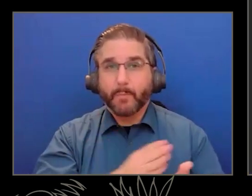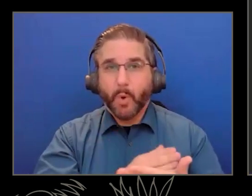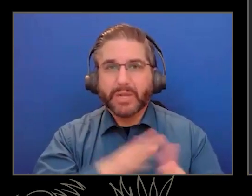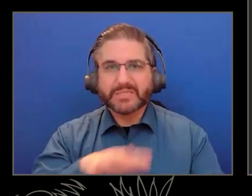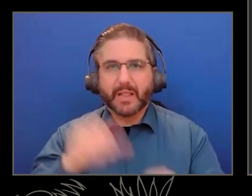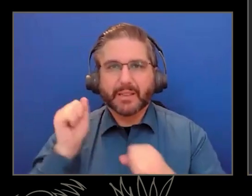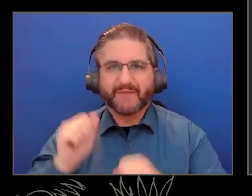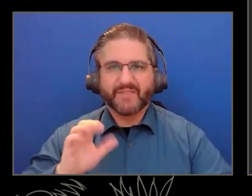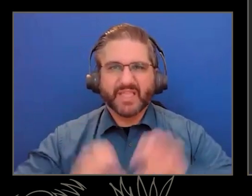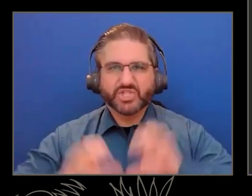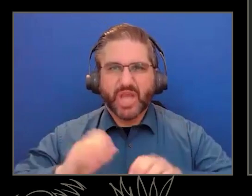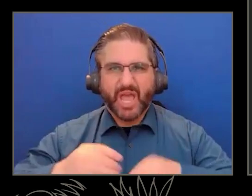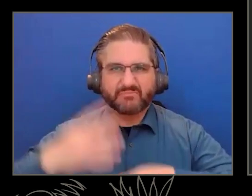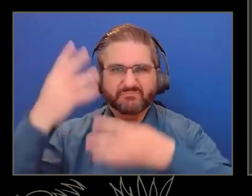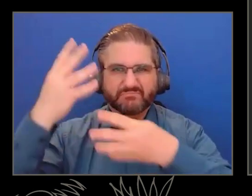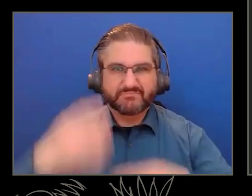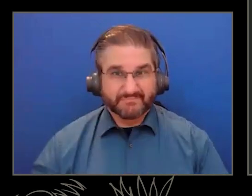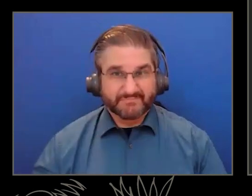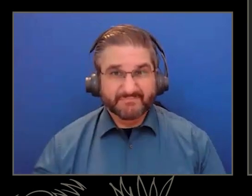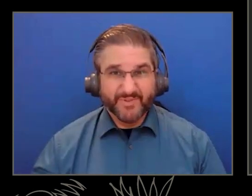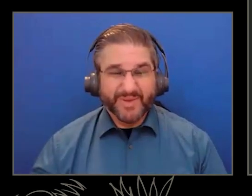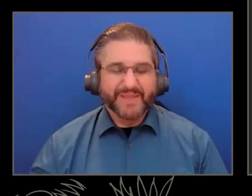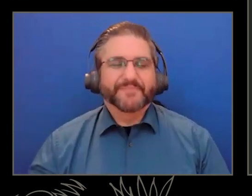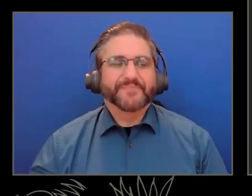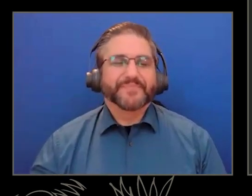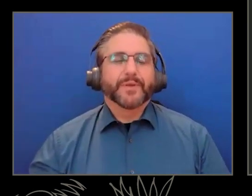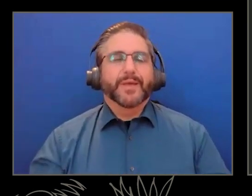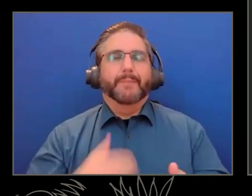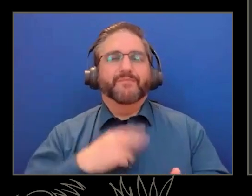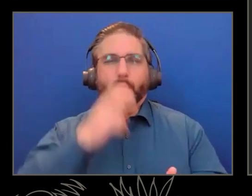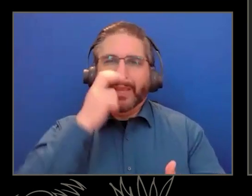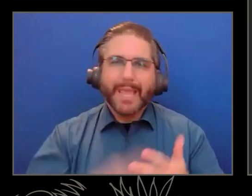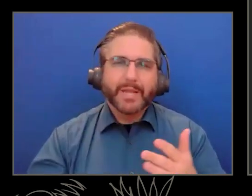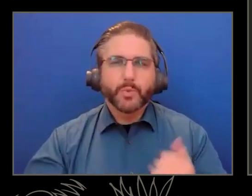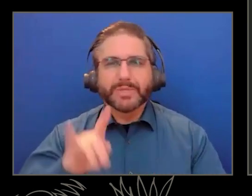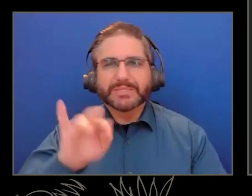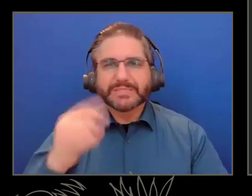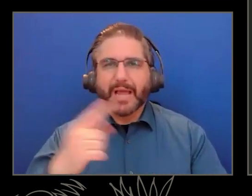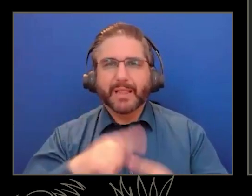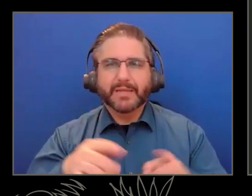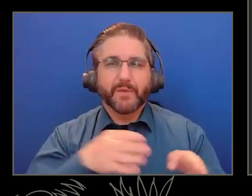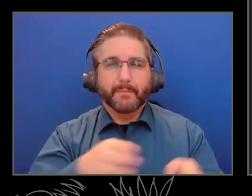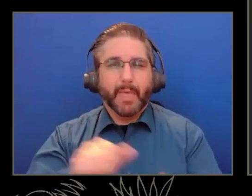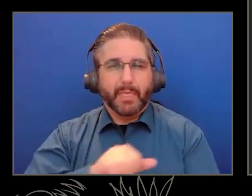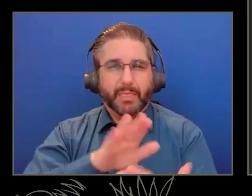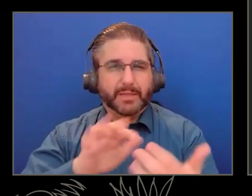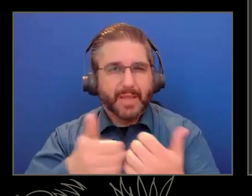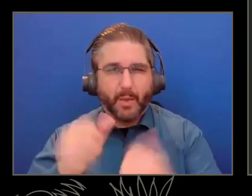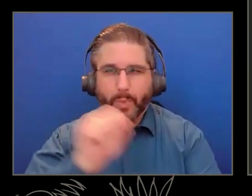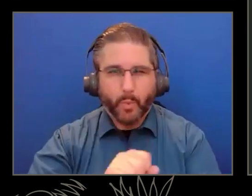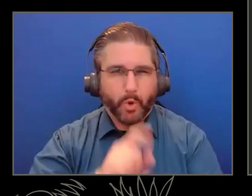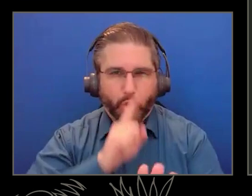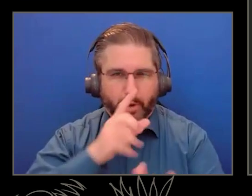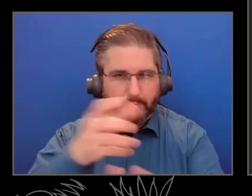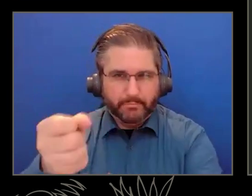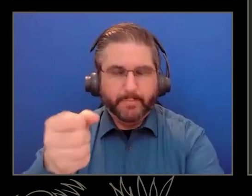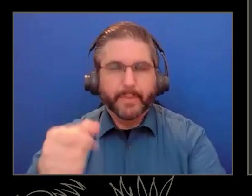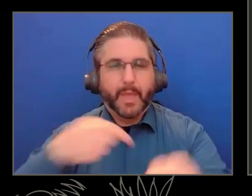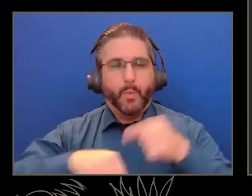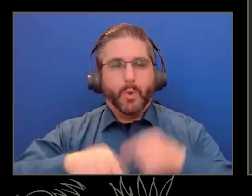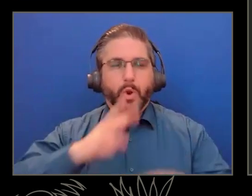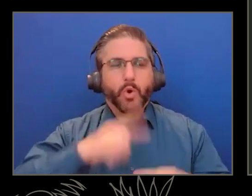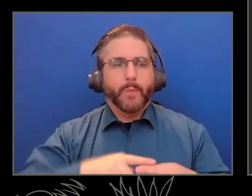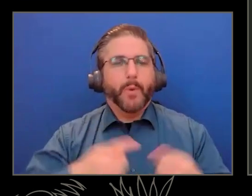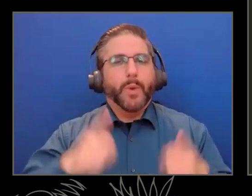we dive too far into any of the styling methods and how they actually work, I want to really see what is going on with styling here